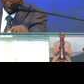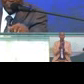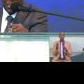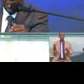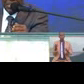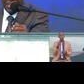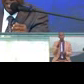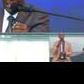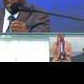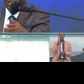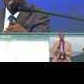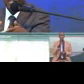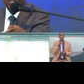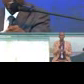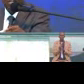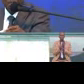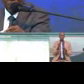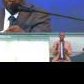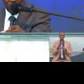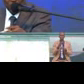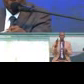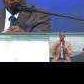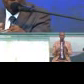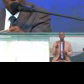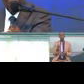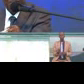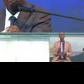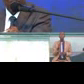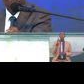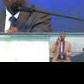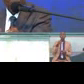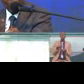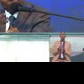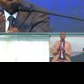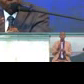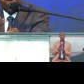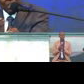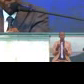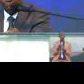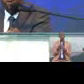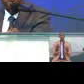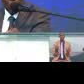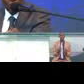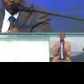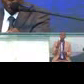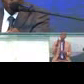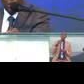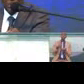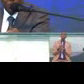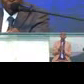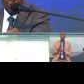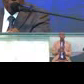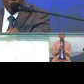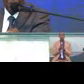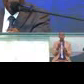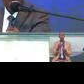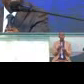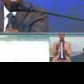free, ye shall be free indeed. It makes us free from sin, makes us free from